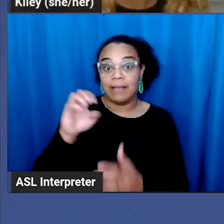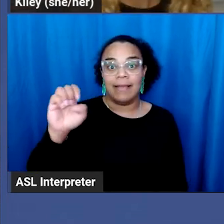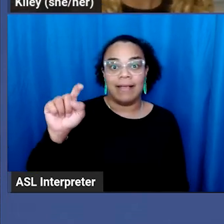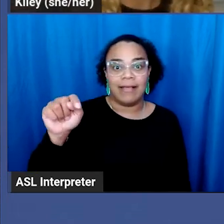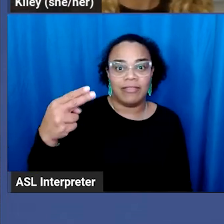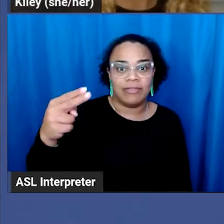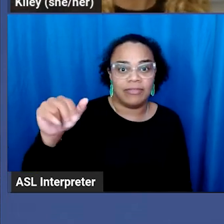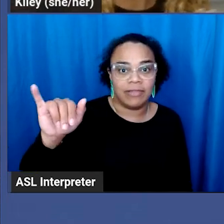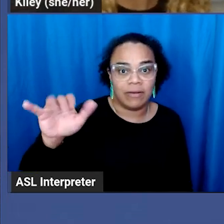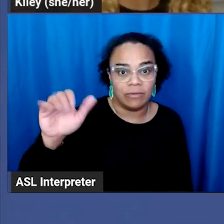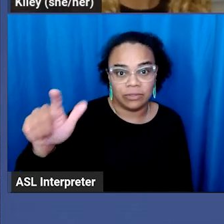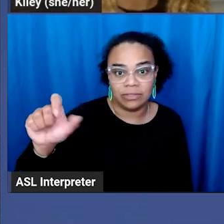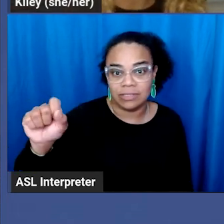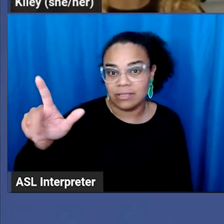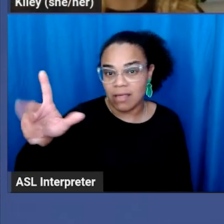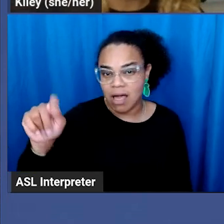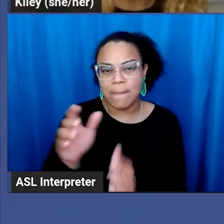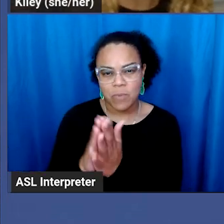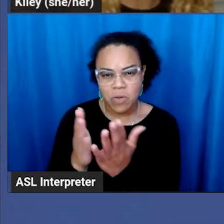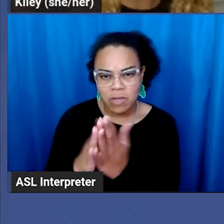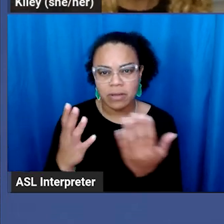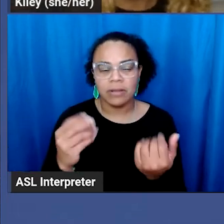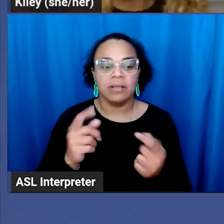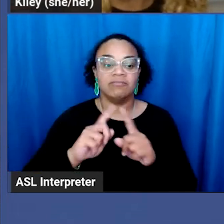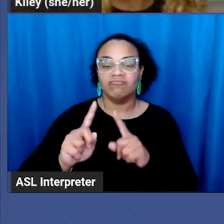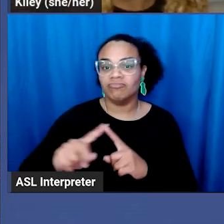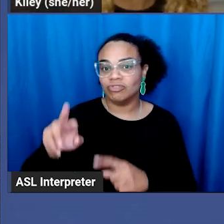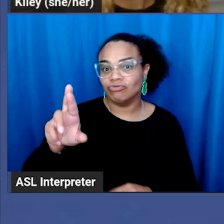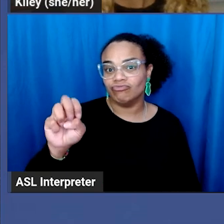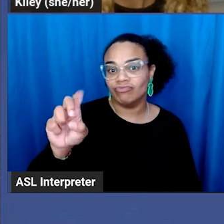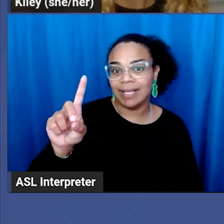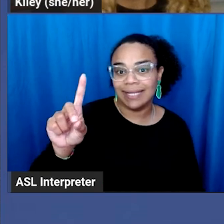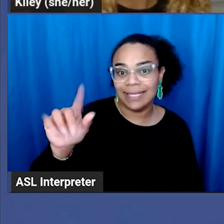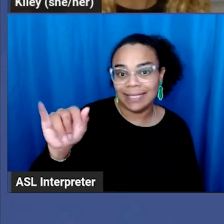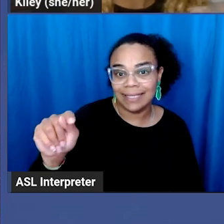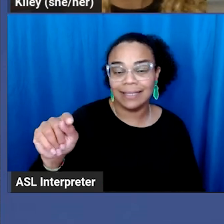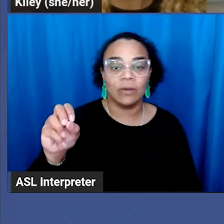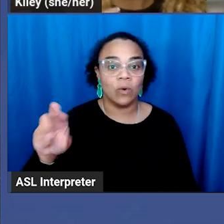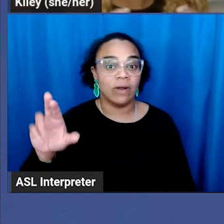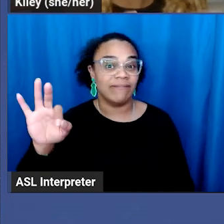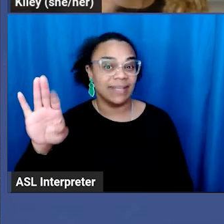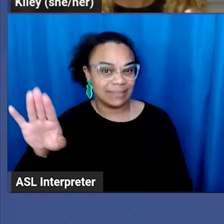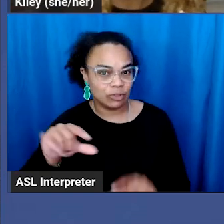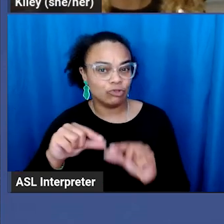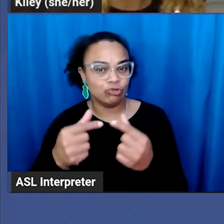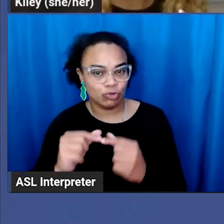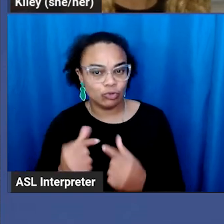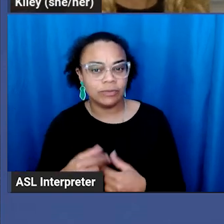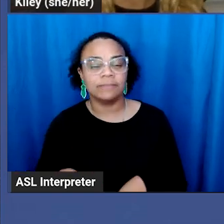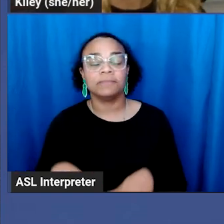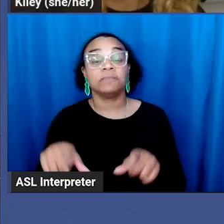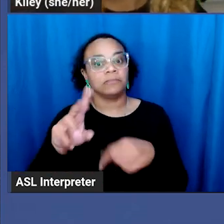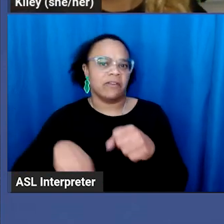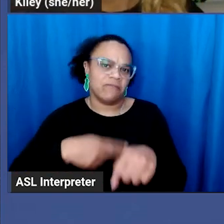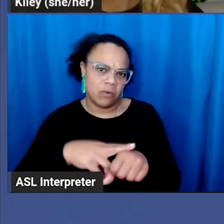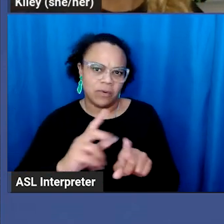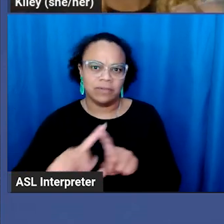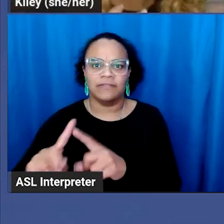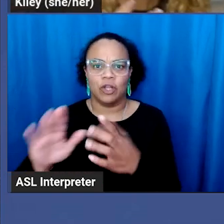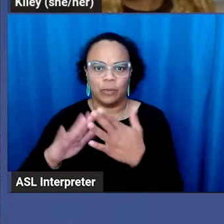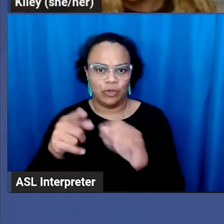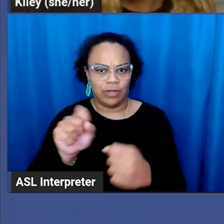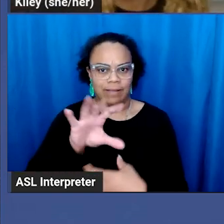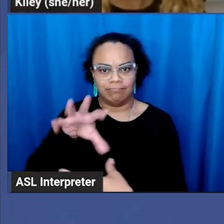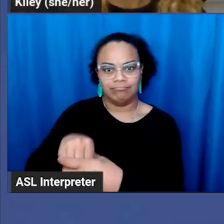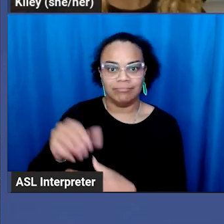Slut and, different like Reddit or Facebook groups. And then, of course, there's communities that you can get yourself involved with,